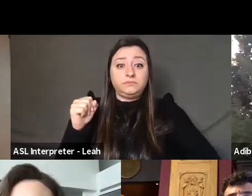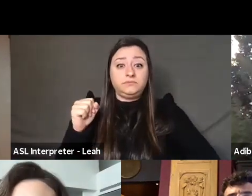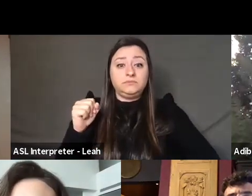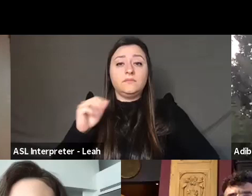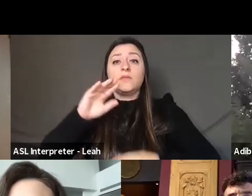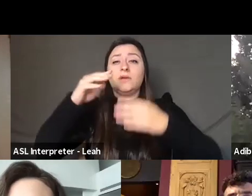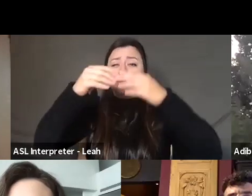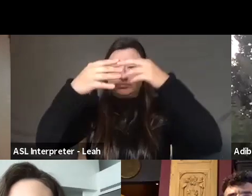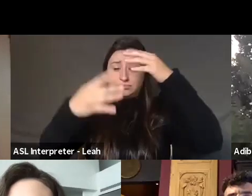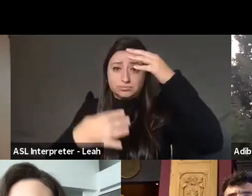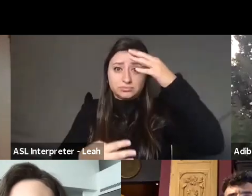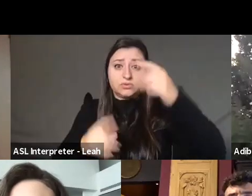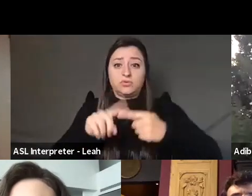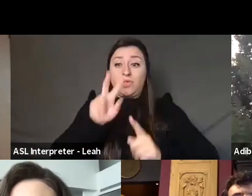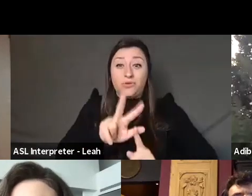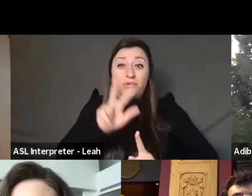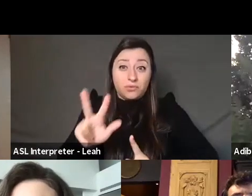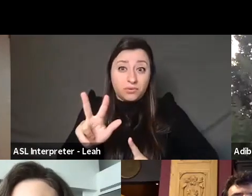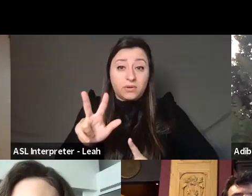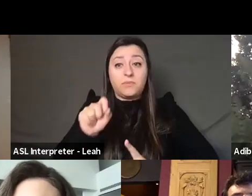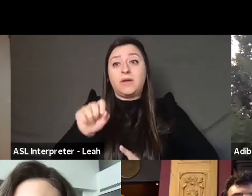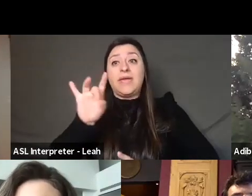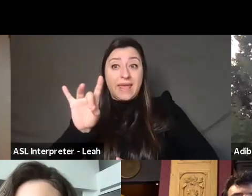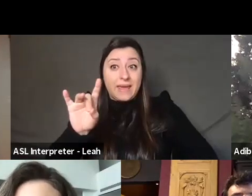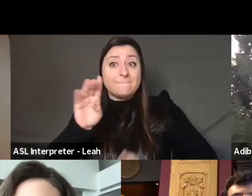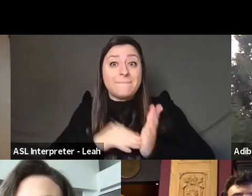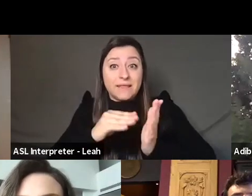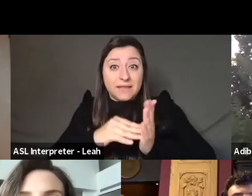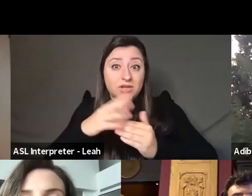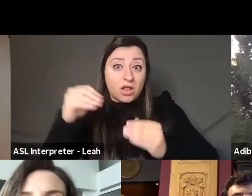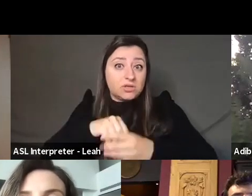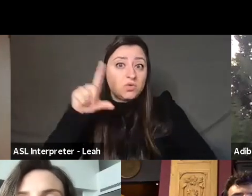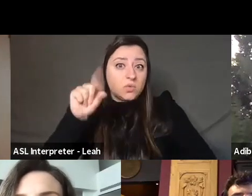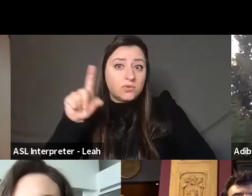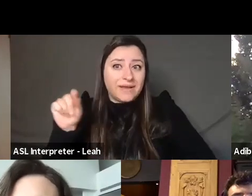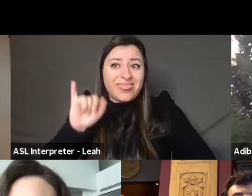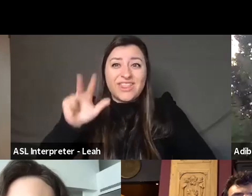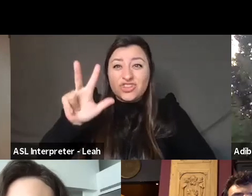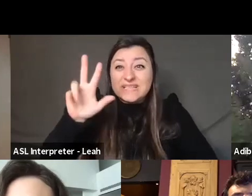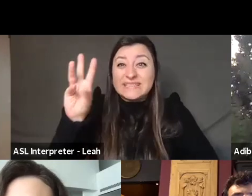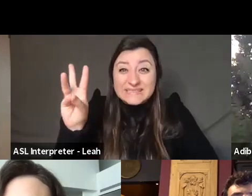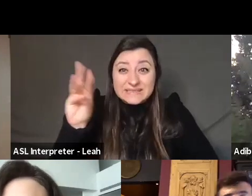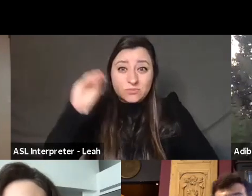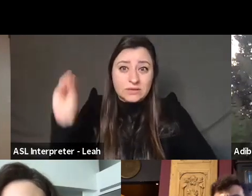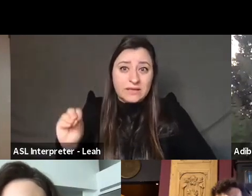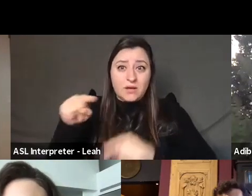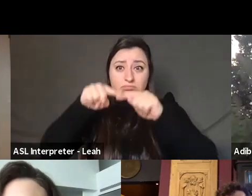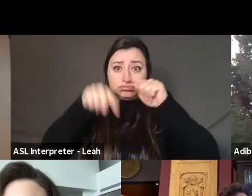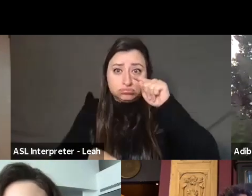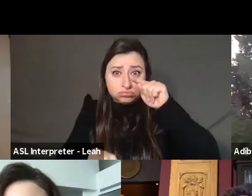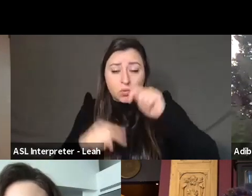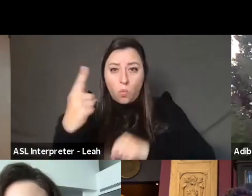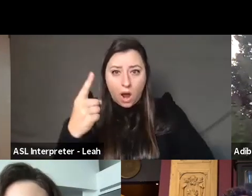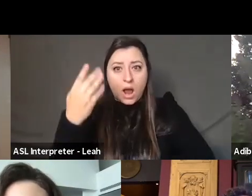way down to $33.8 billion in 2020. That's a 36% drop in one goddamn